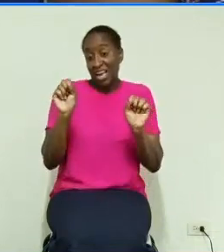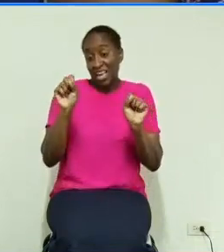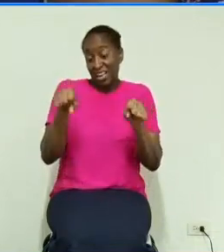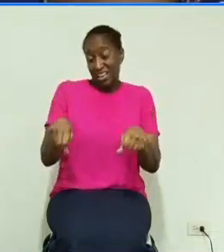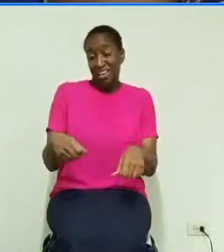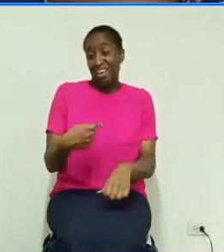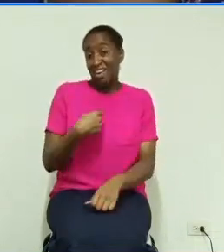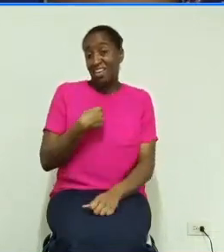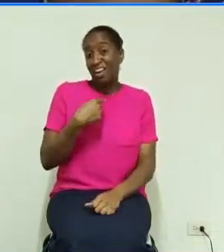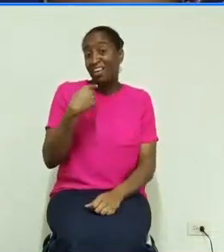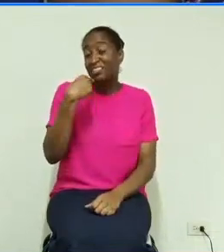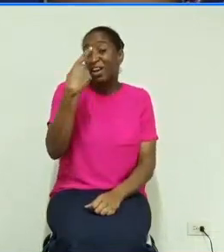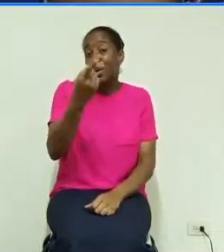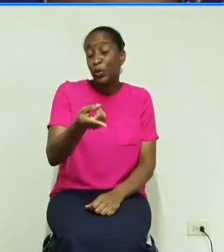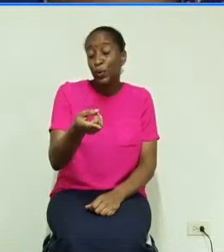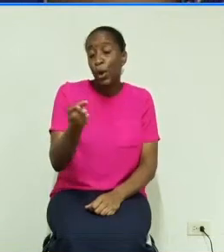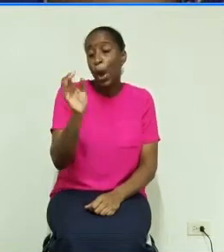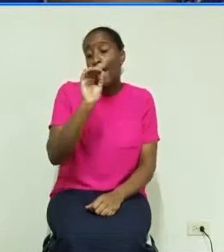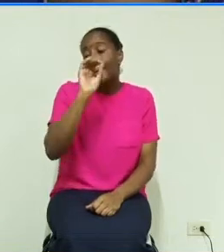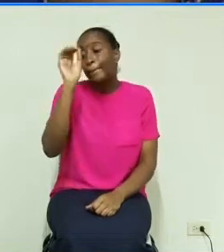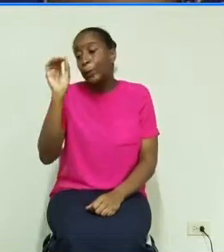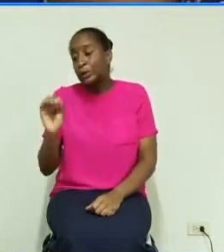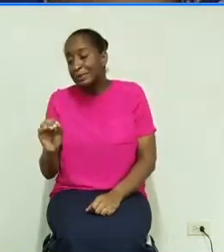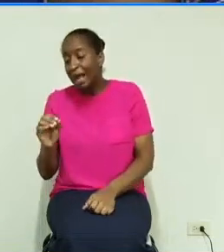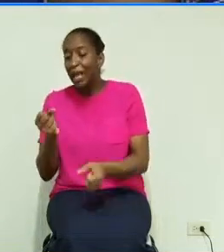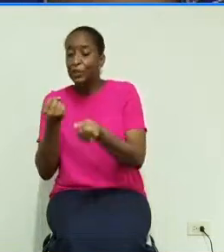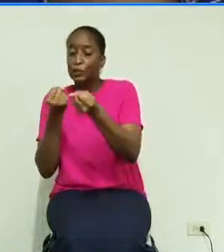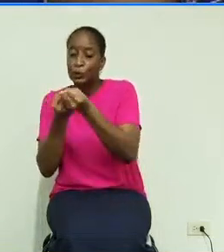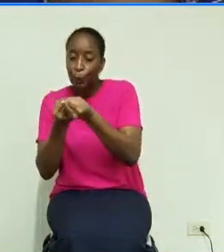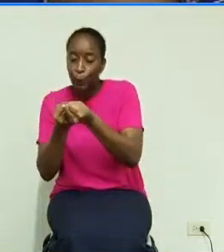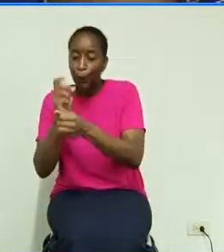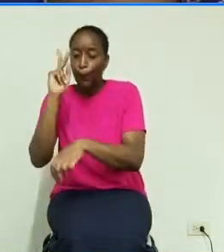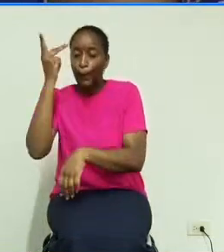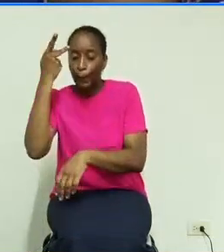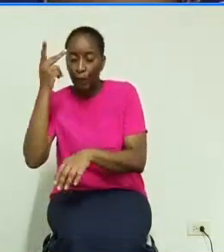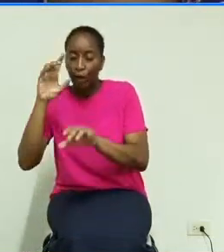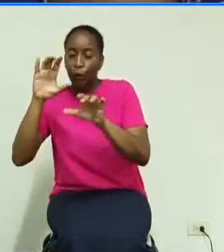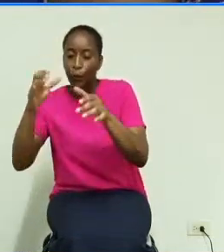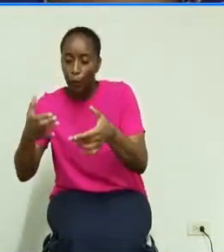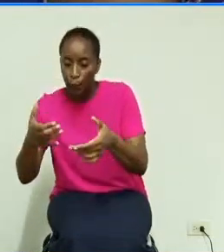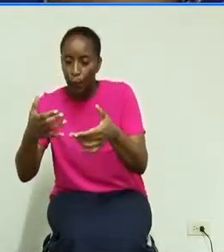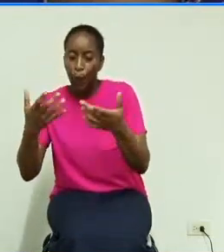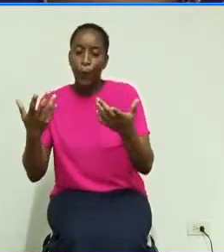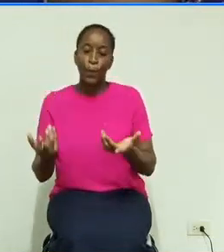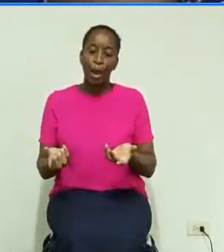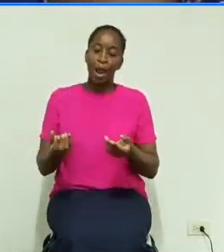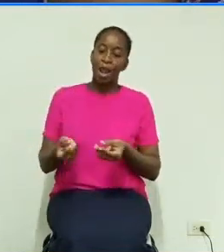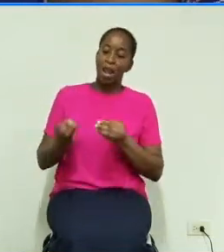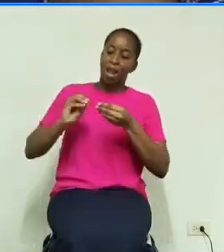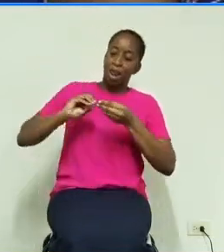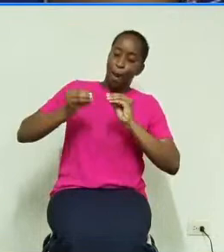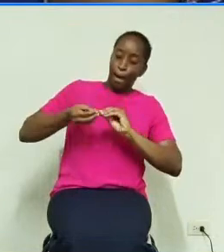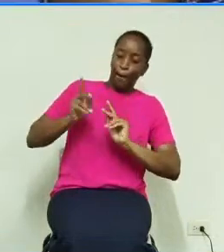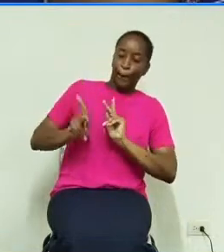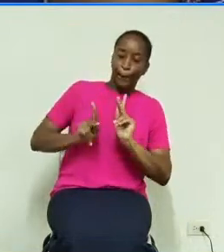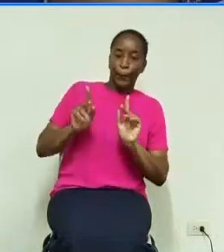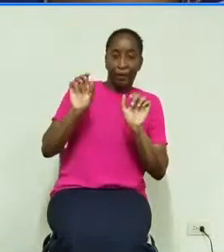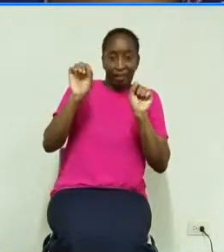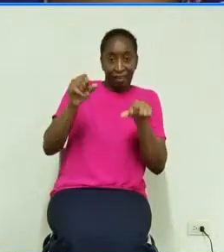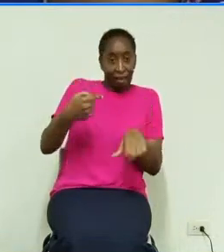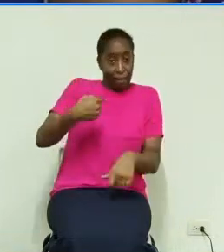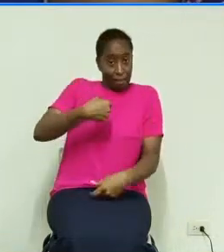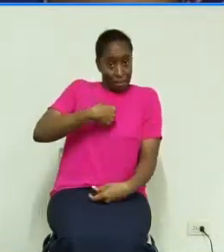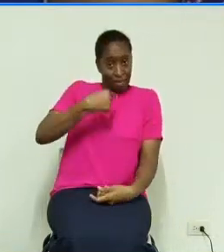be implemented. I cannot tell you those things. That is not my area of expertise. What I do know,